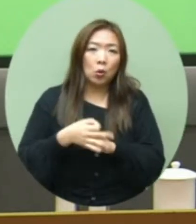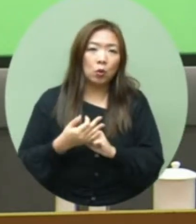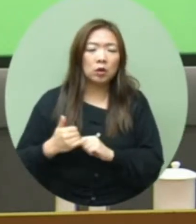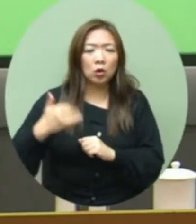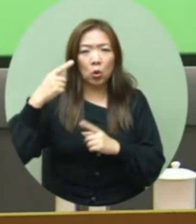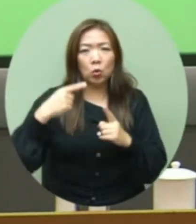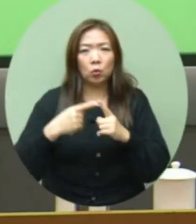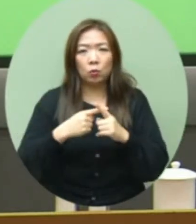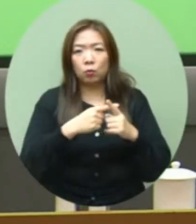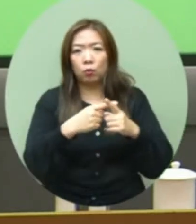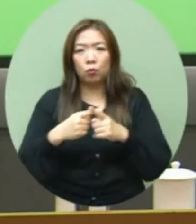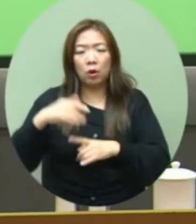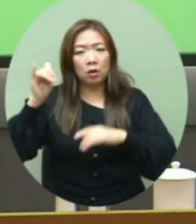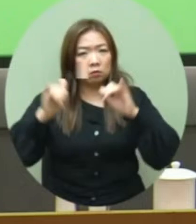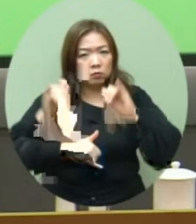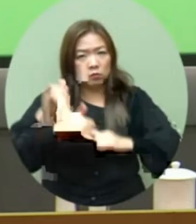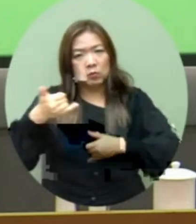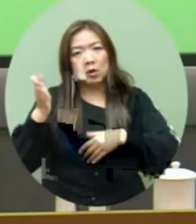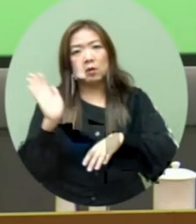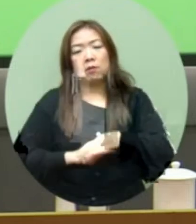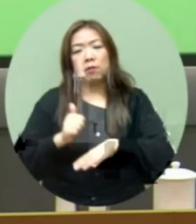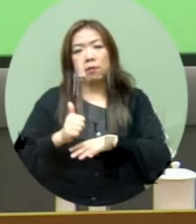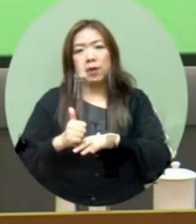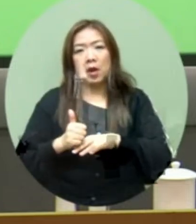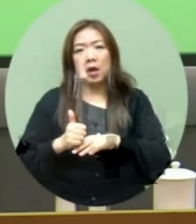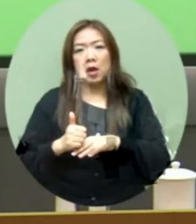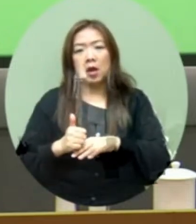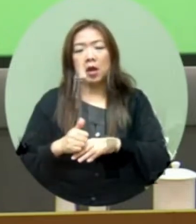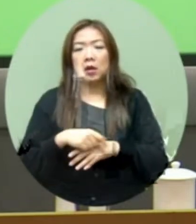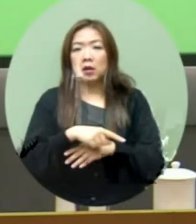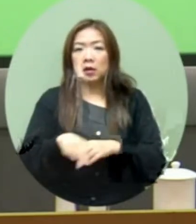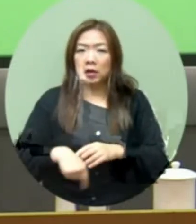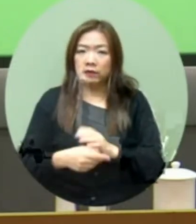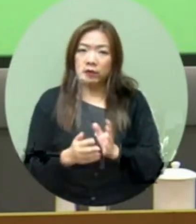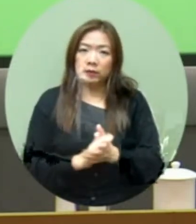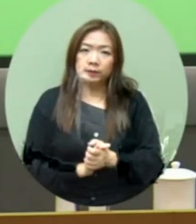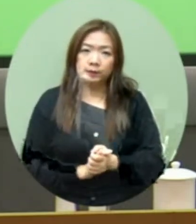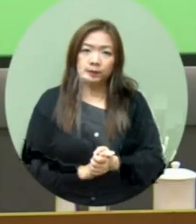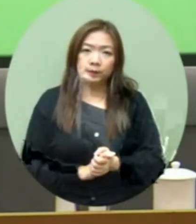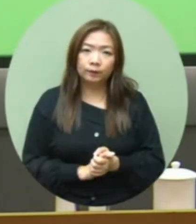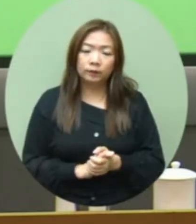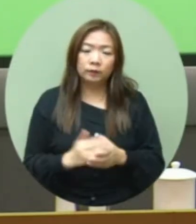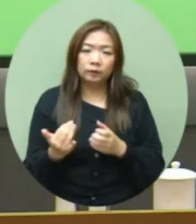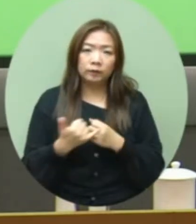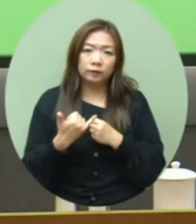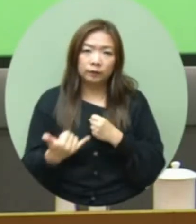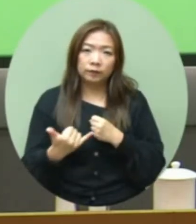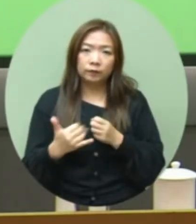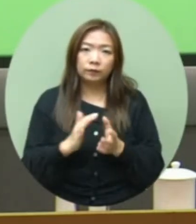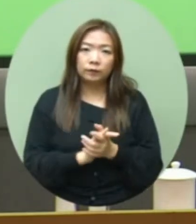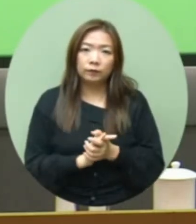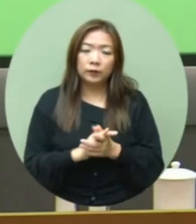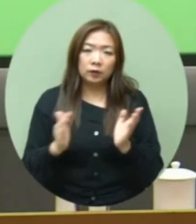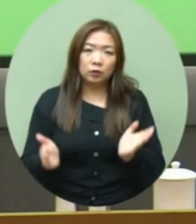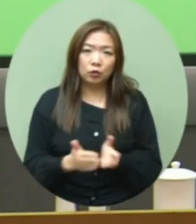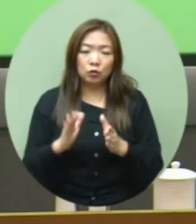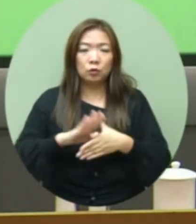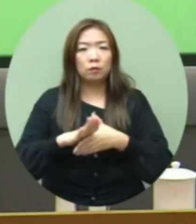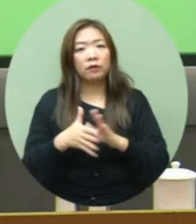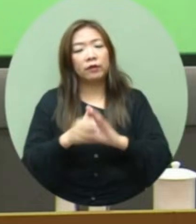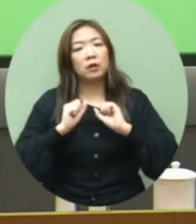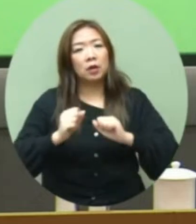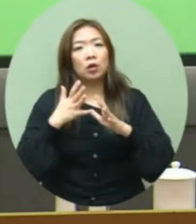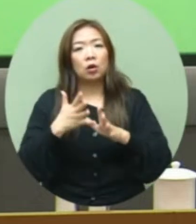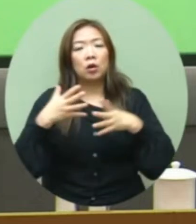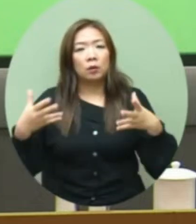5, turning Hong Kong into an international hub for high-caliber talent. Chapter 6, promoting integrated development of